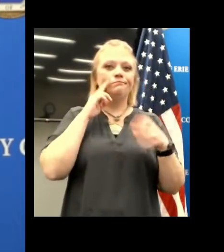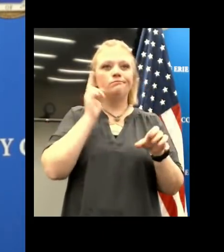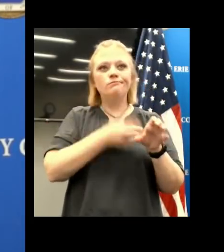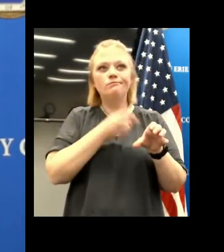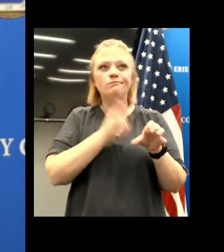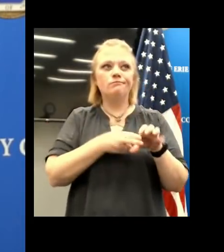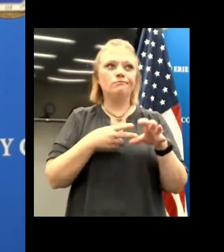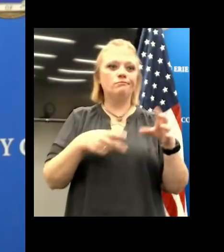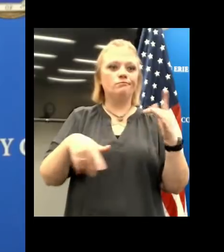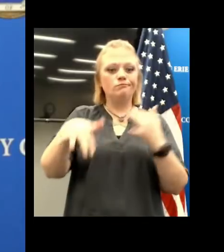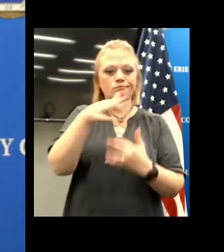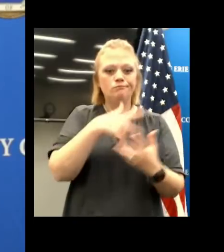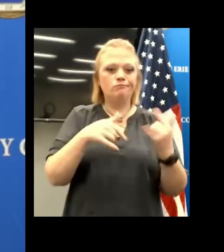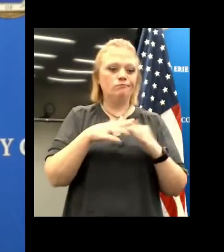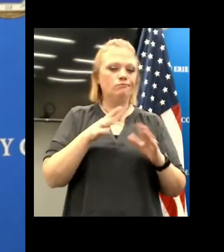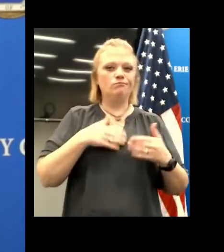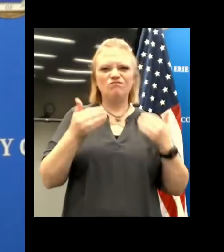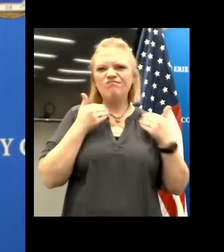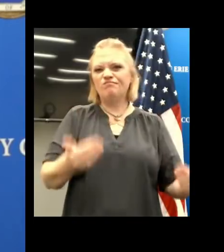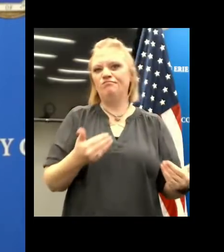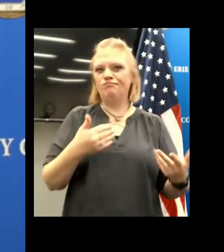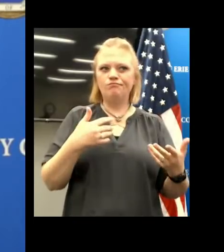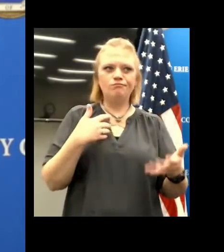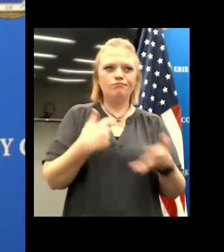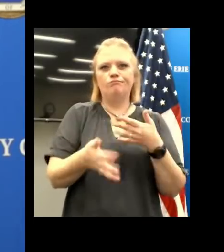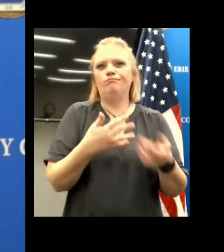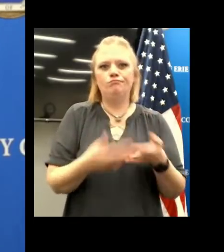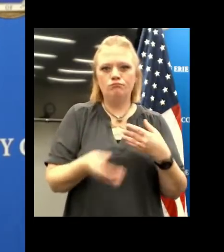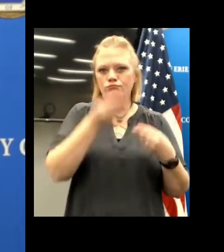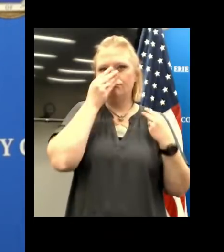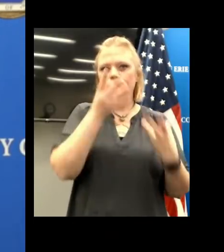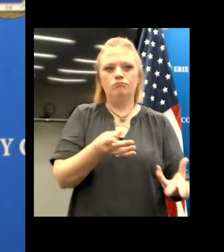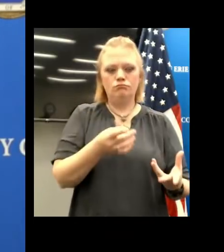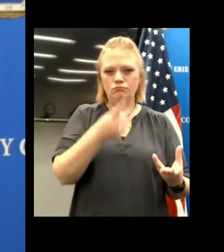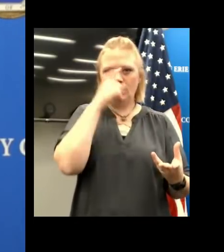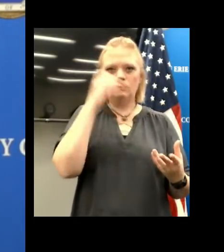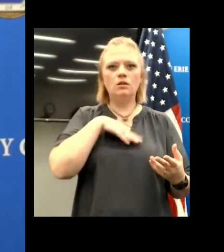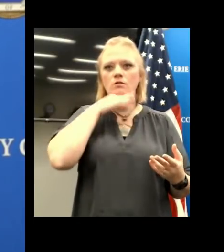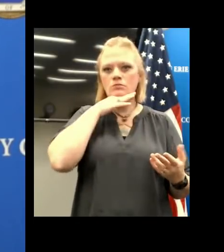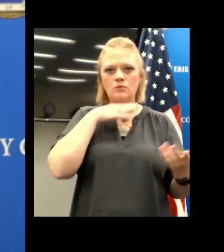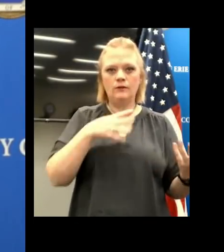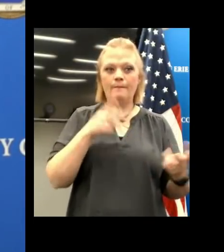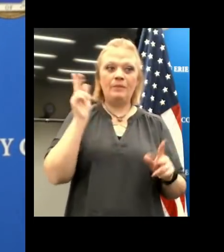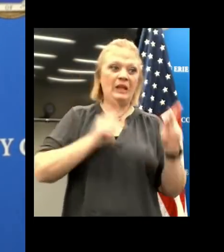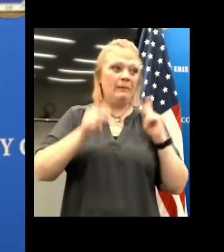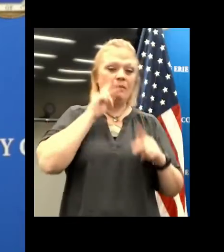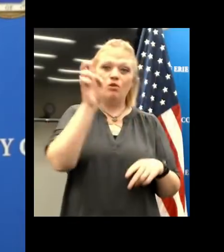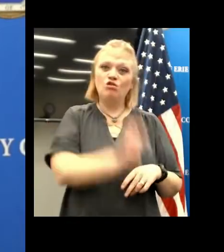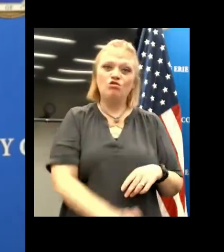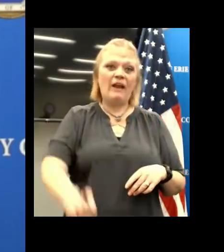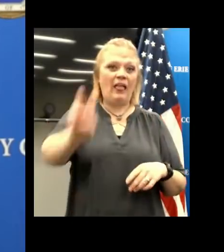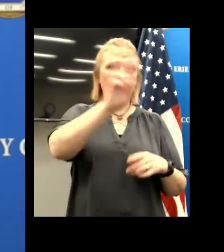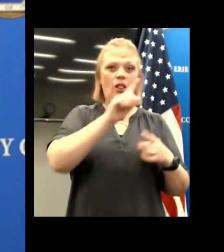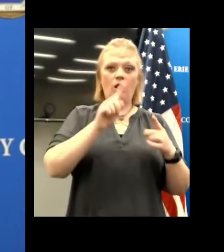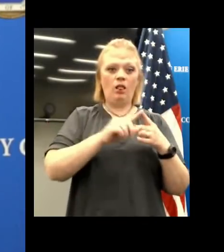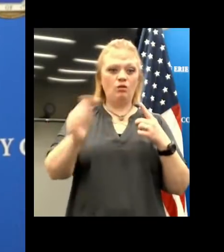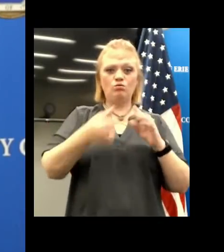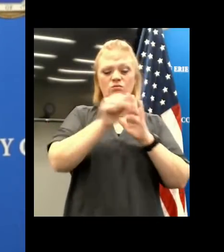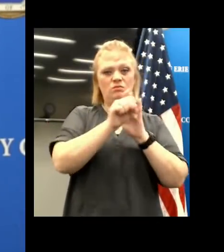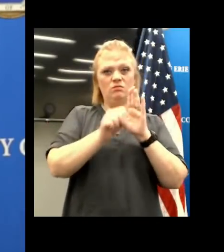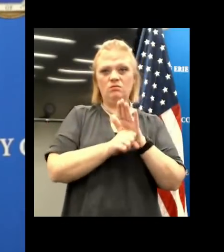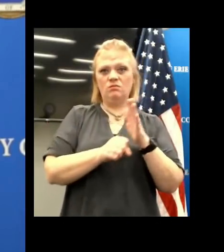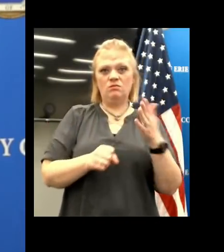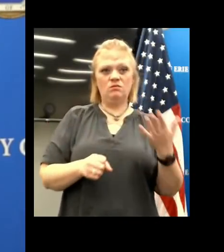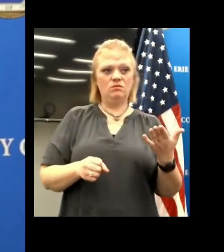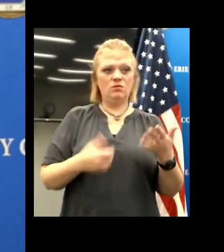participating in gatherings, large gatherings, small gatherings, any gatherings. People are traveling to contiguous states, and so